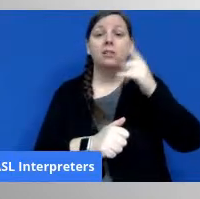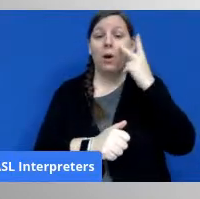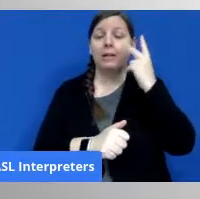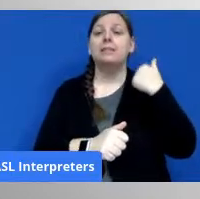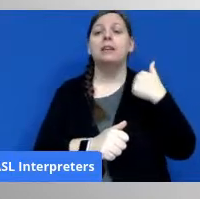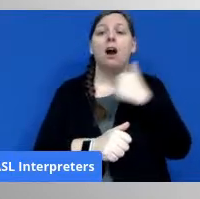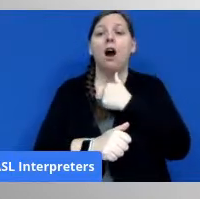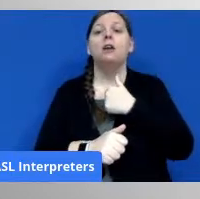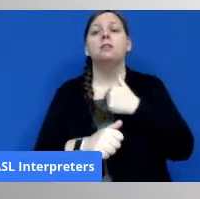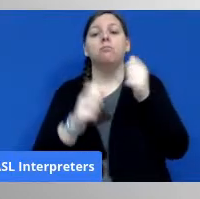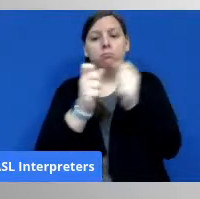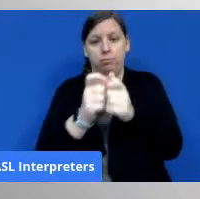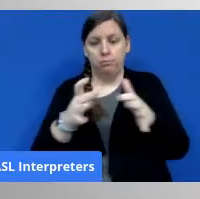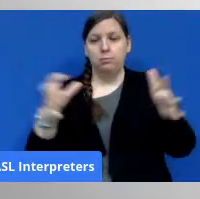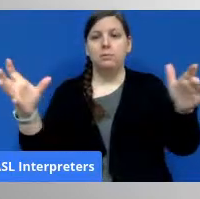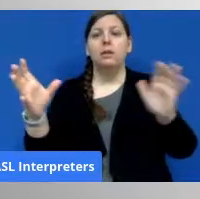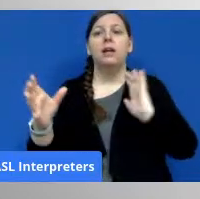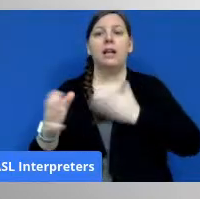very committed to it.